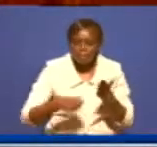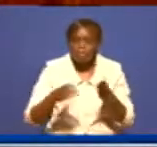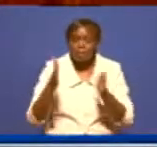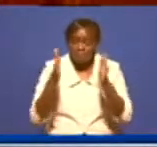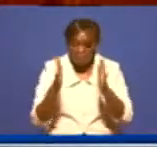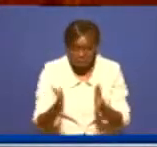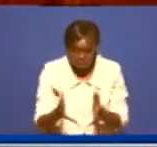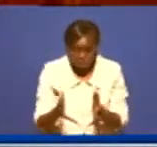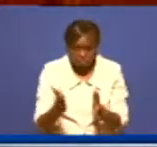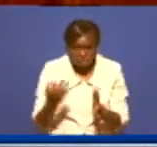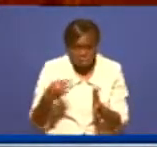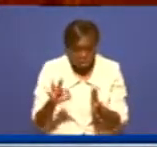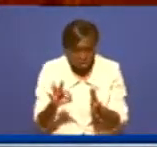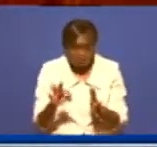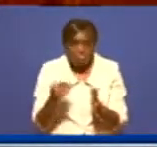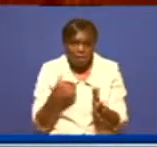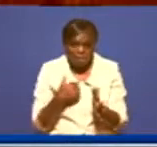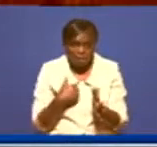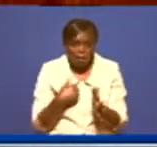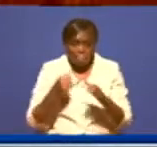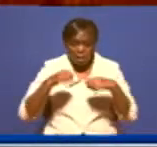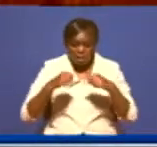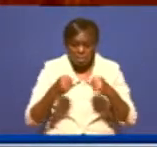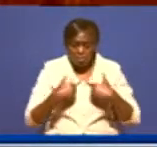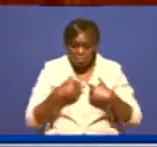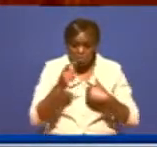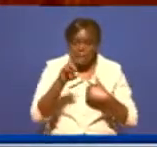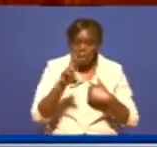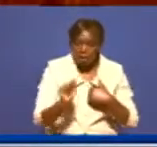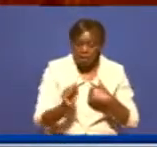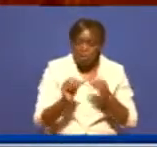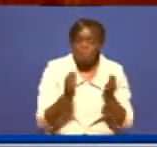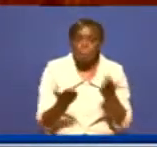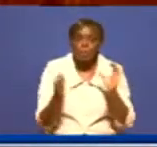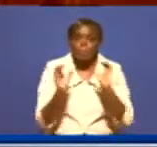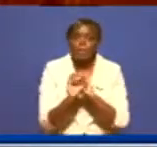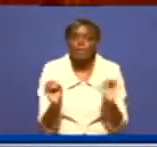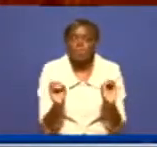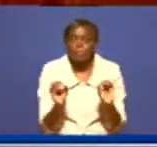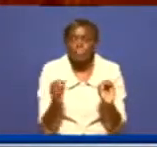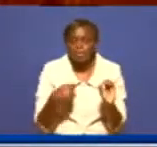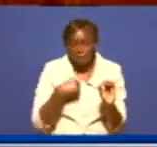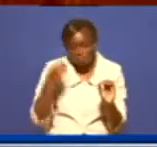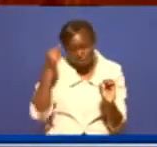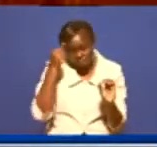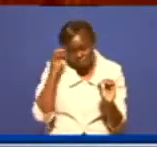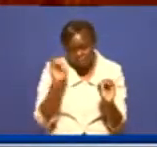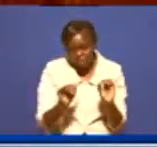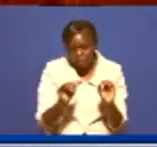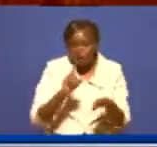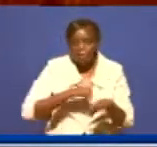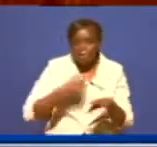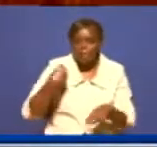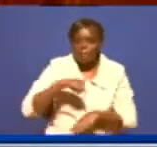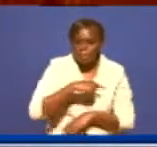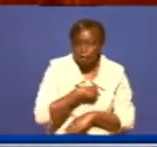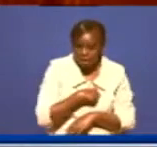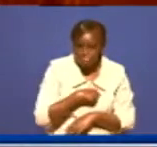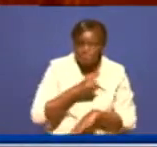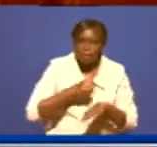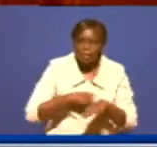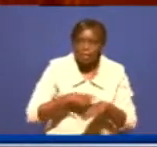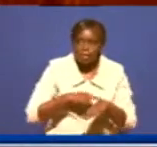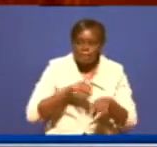whether you have signed an agreement with KRA or not. So I think it is time for us now, when we are